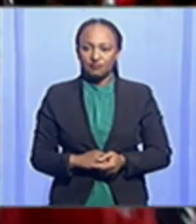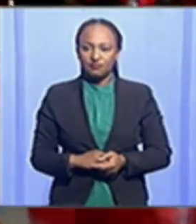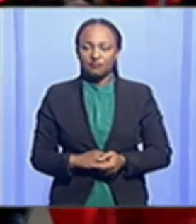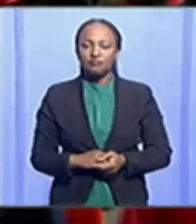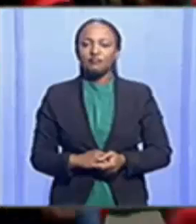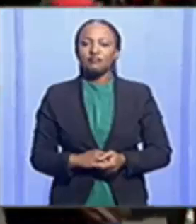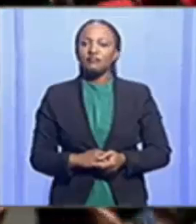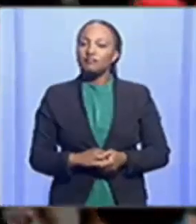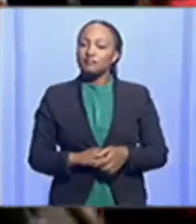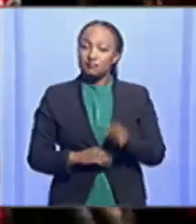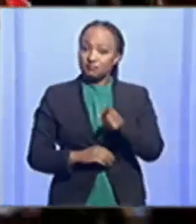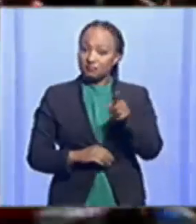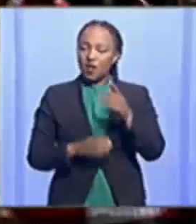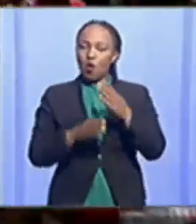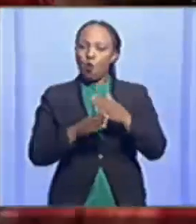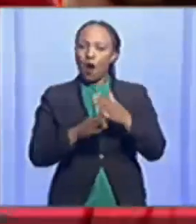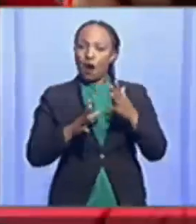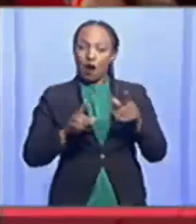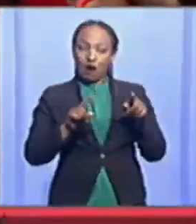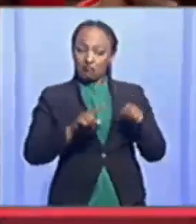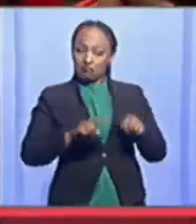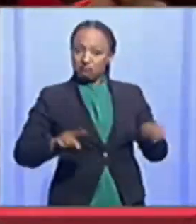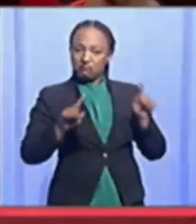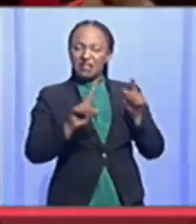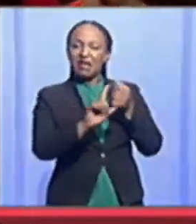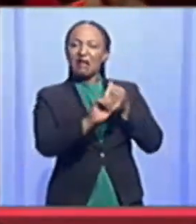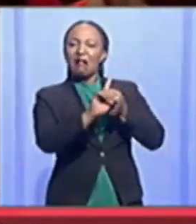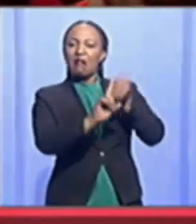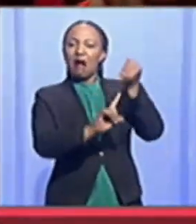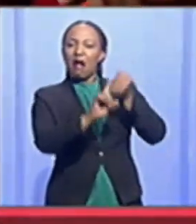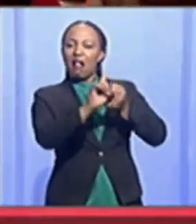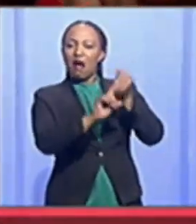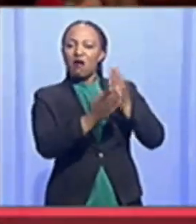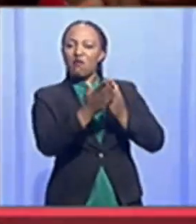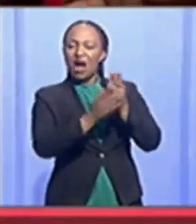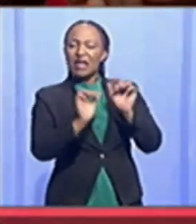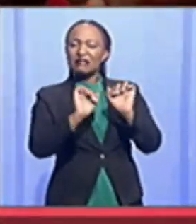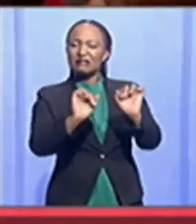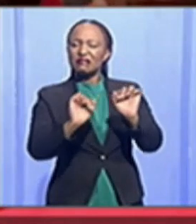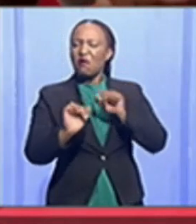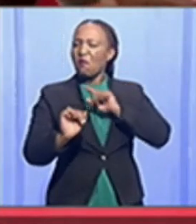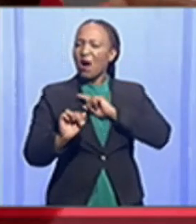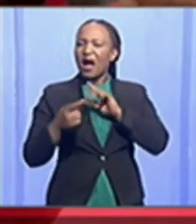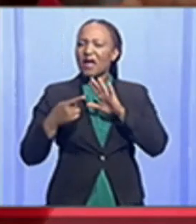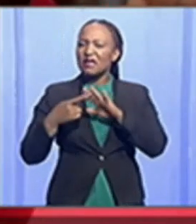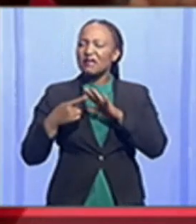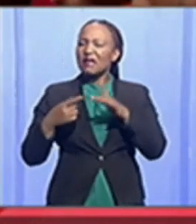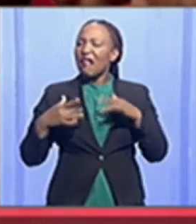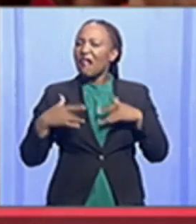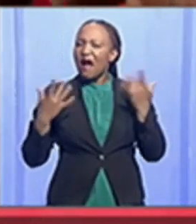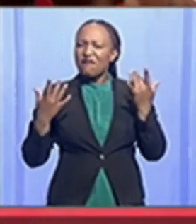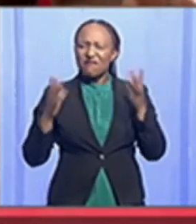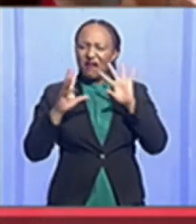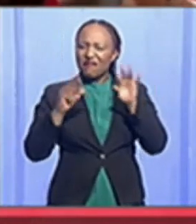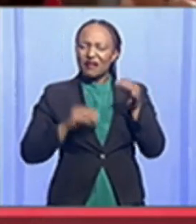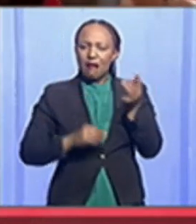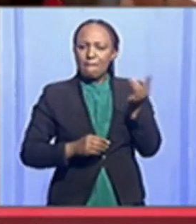Workers are fighting for their rights against the cost of living crisis that has now engulfed every part of